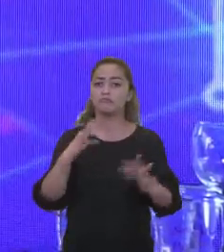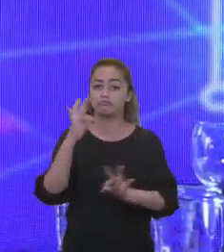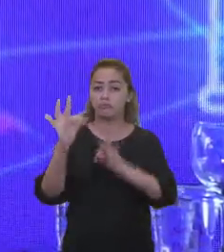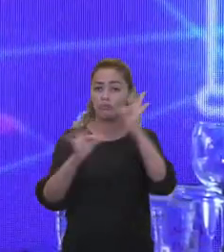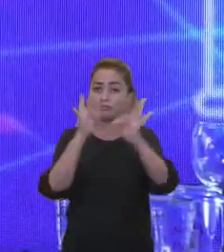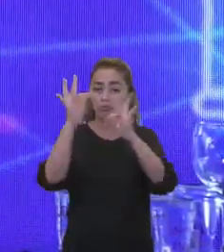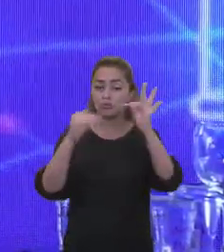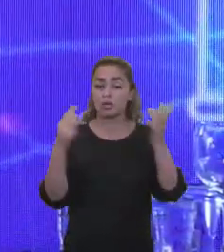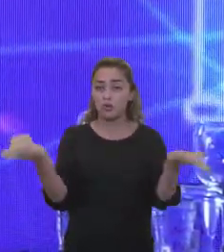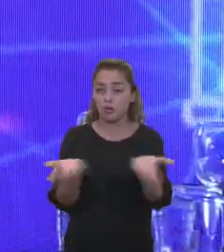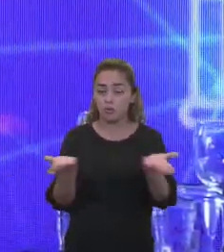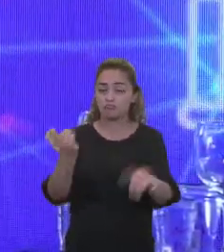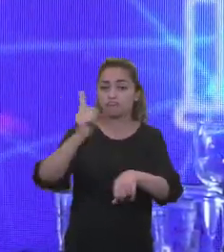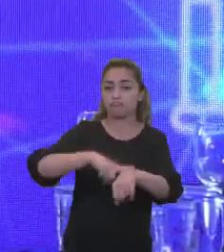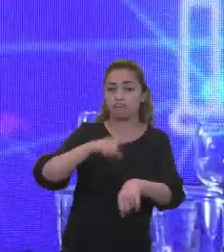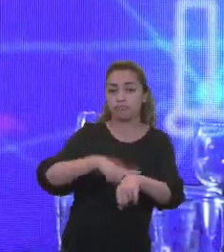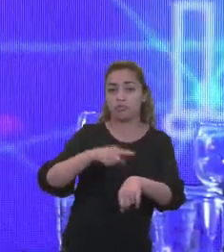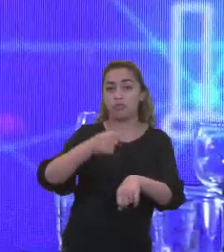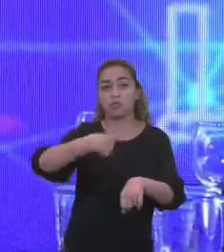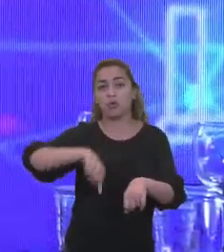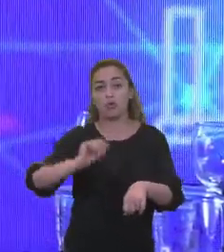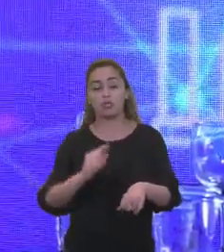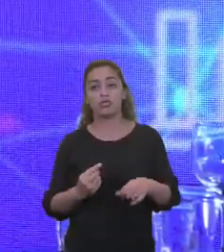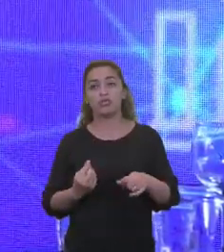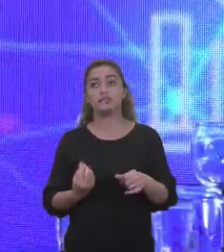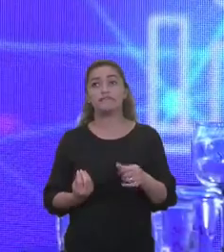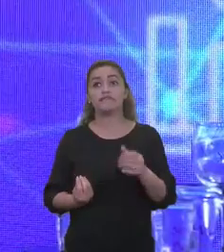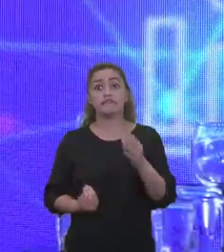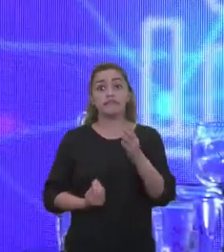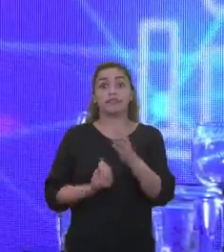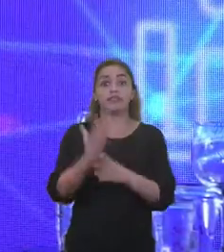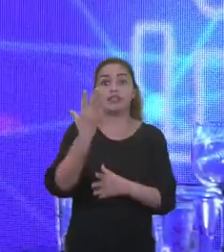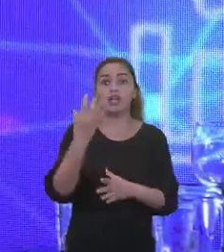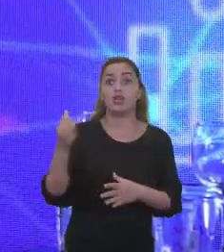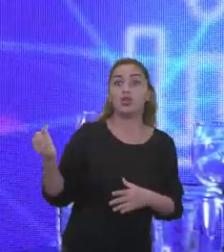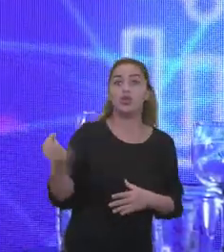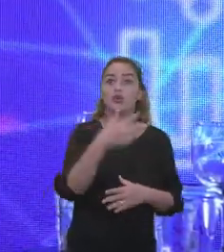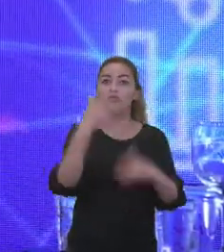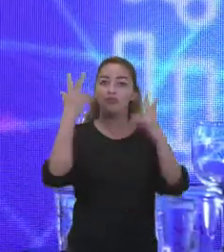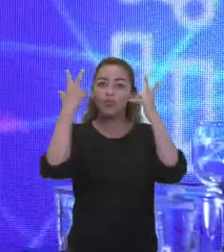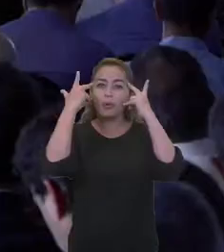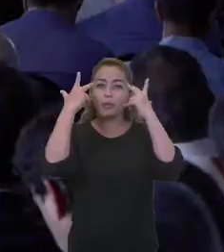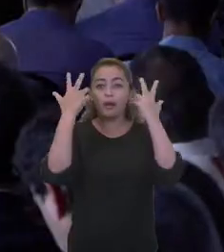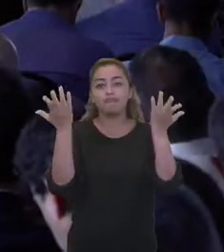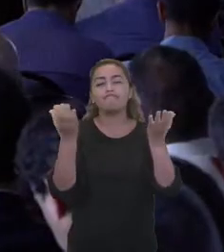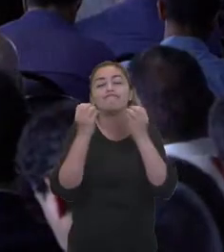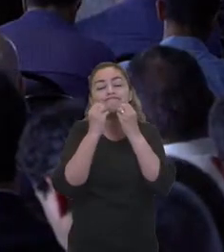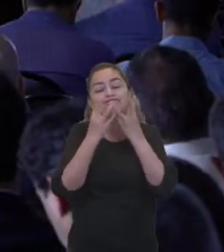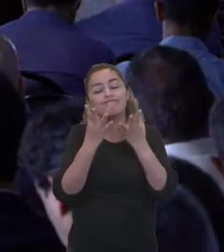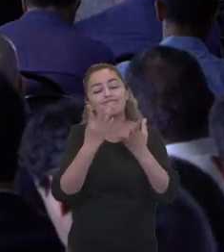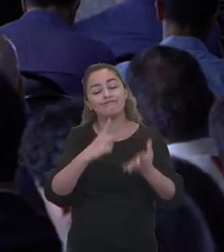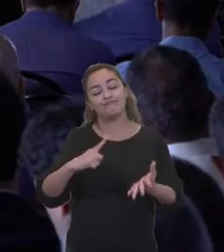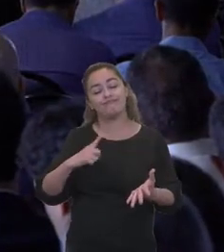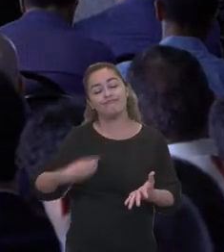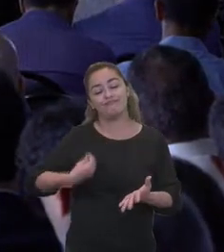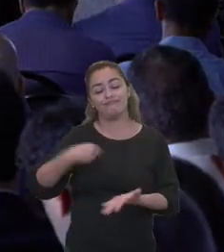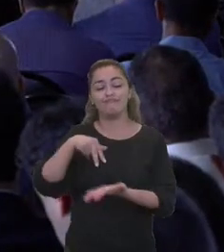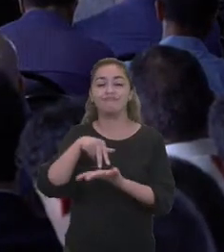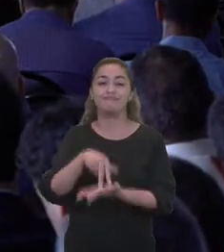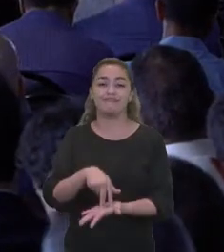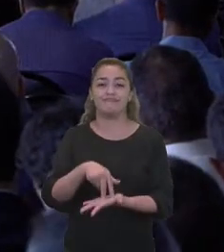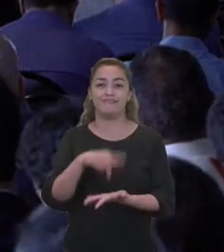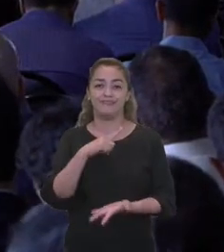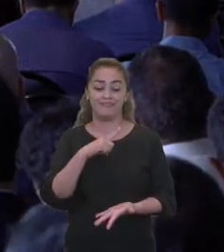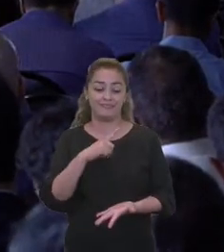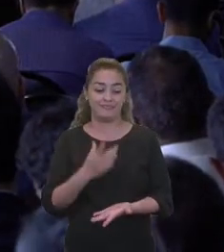on impact and technology in this moment where we're fulfilling our normal role. It's nice that we are able to fulfill it.